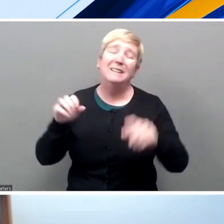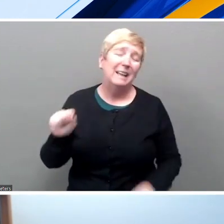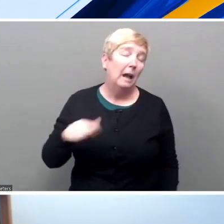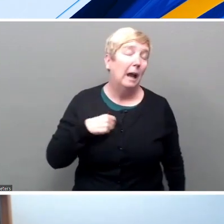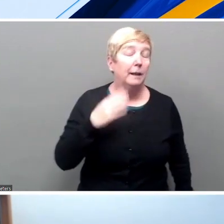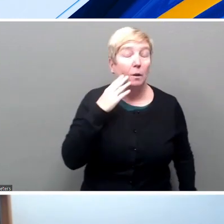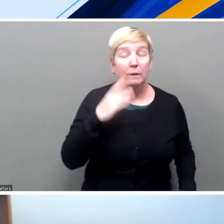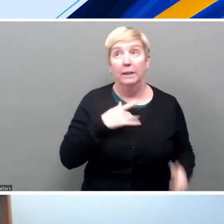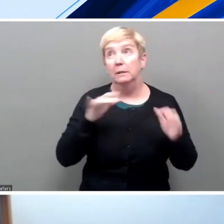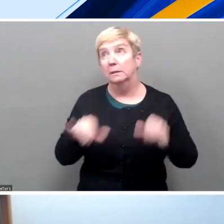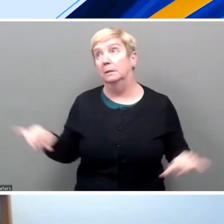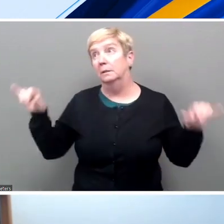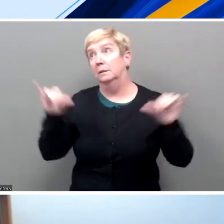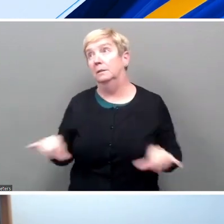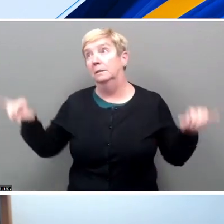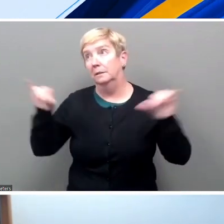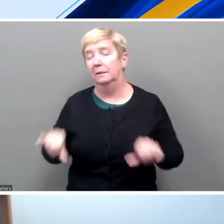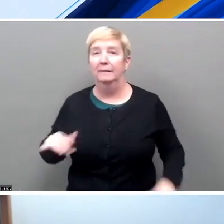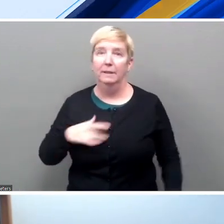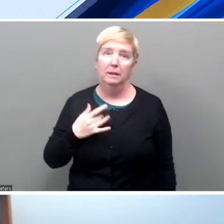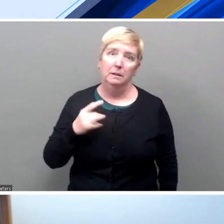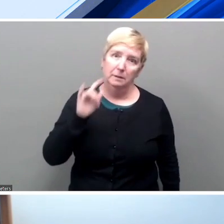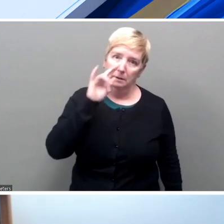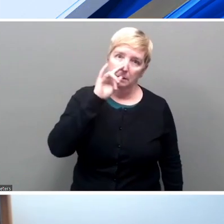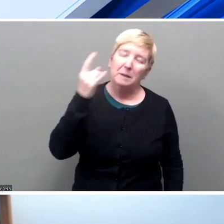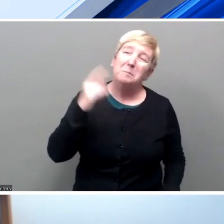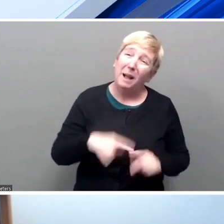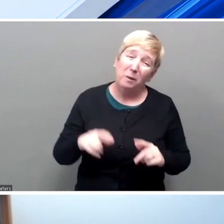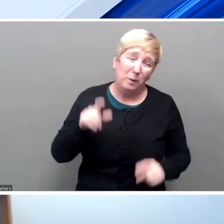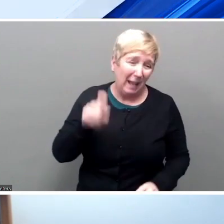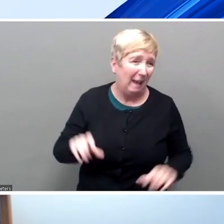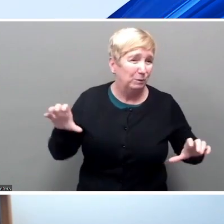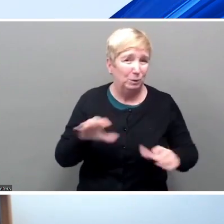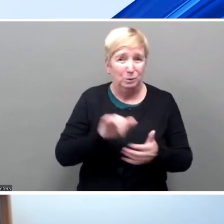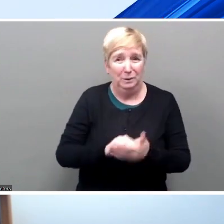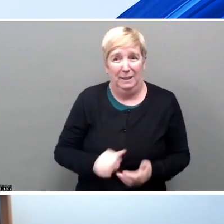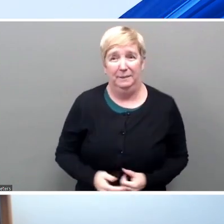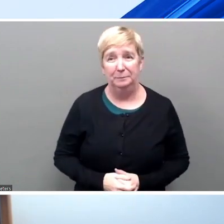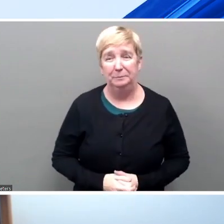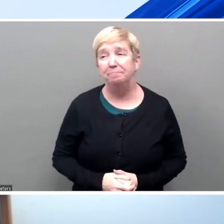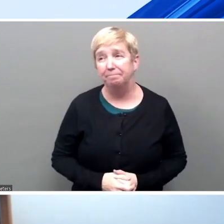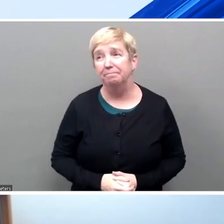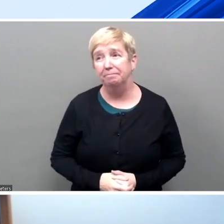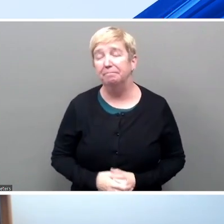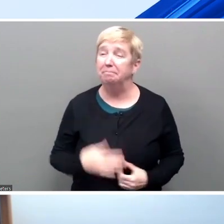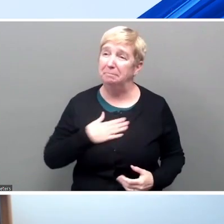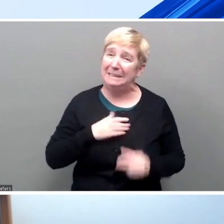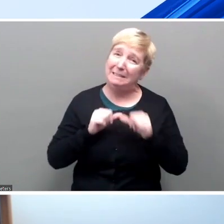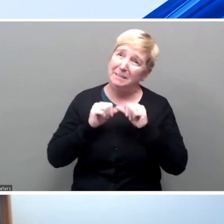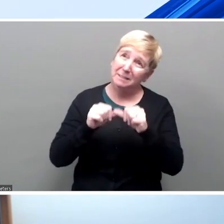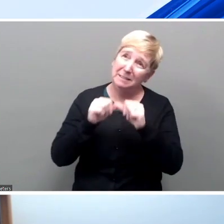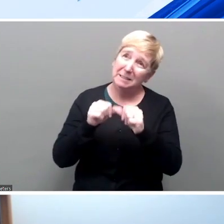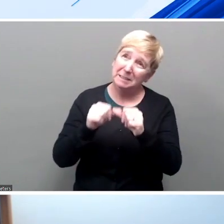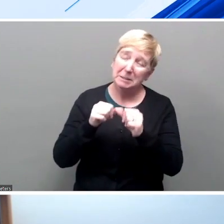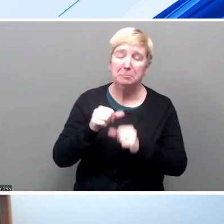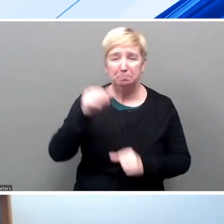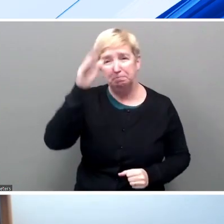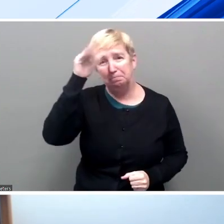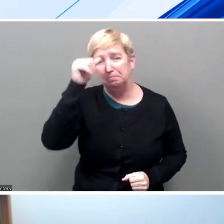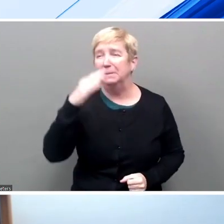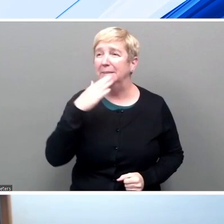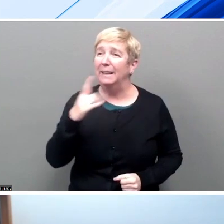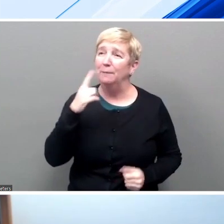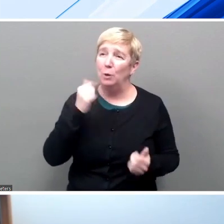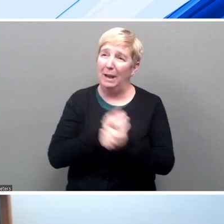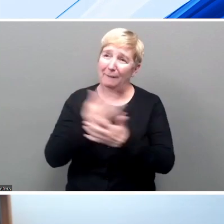say, these are the same exact things, we just have to keep doing, but just keep on keeping on. And thank you for all you guys are